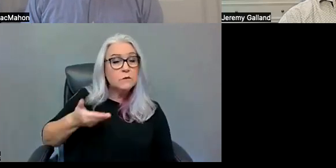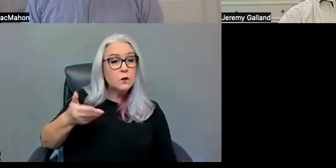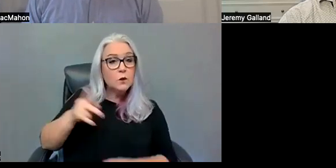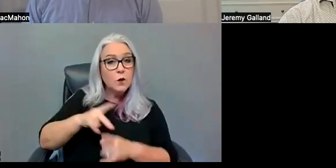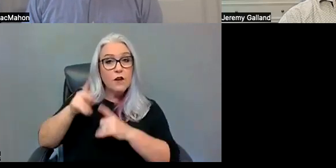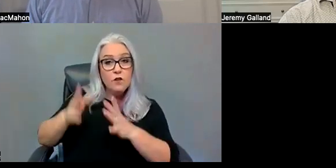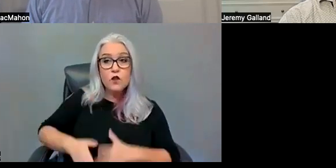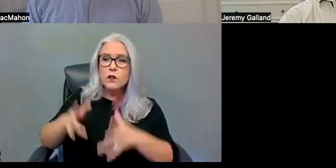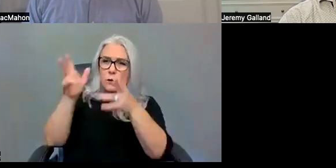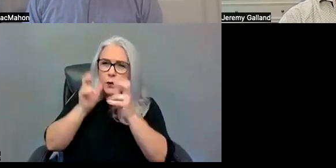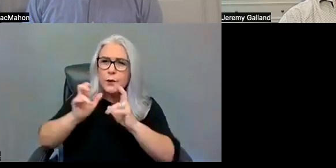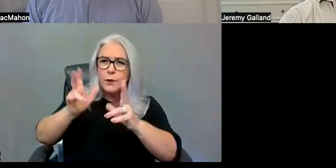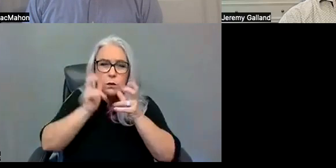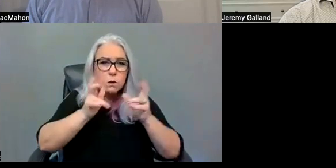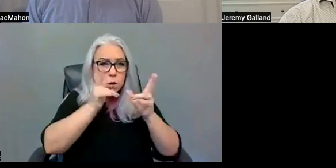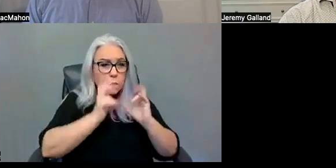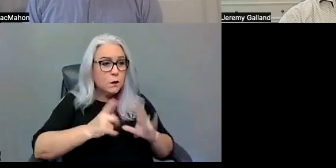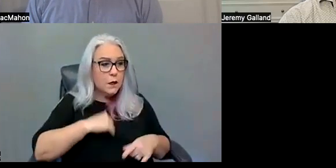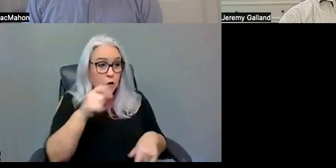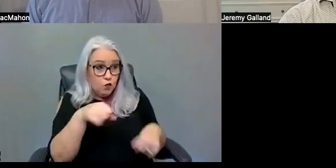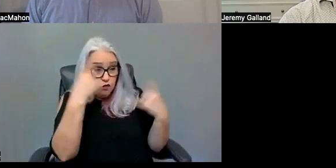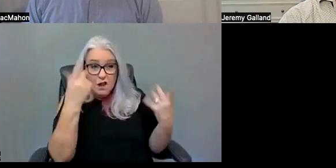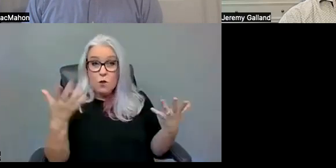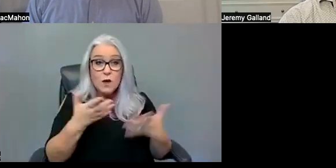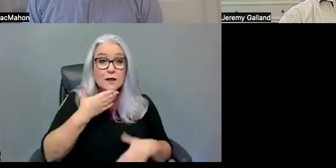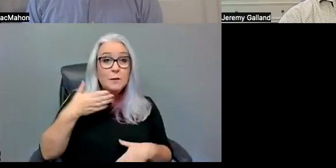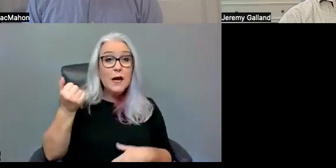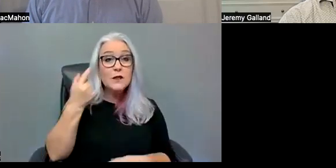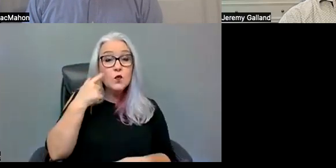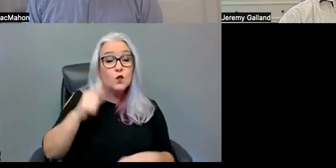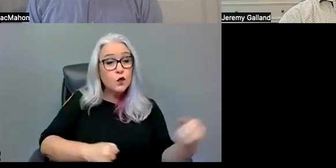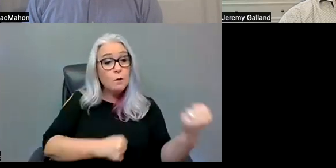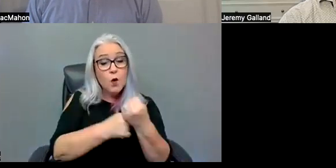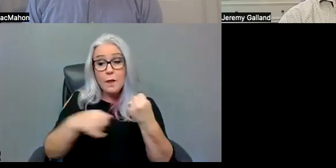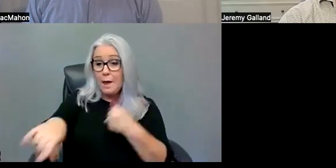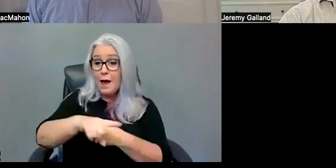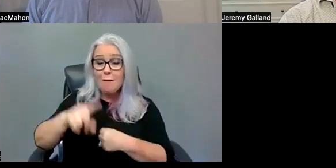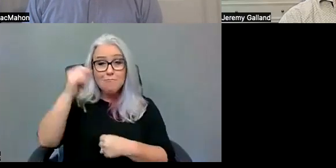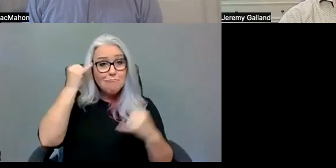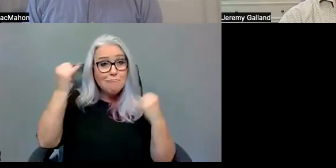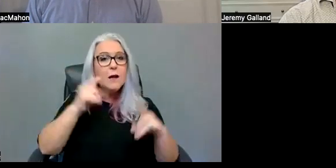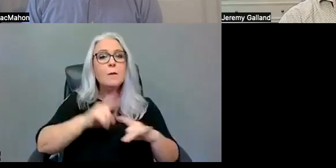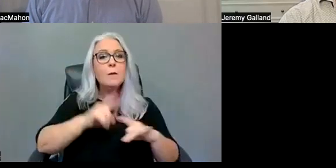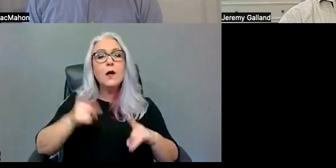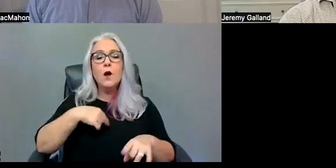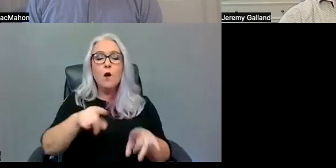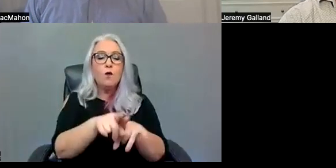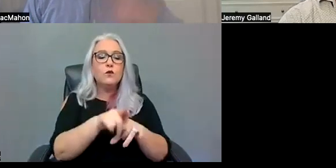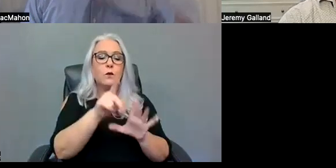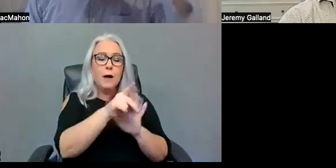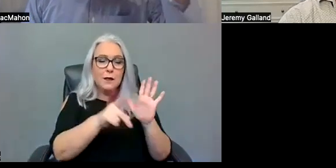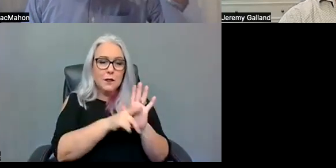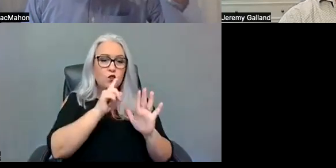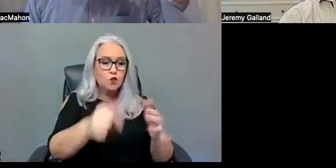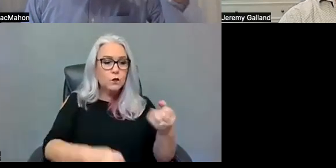do our best to come up with, to support them, but to also have policies that support the direction